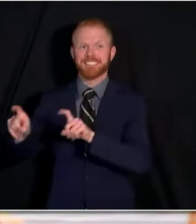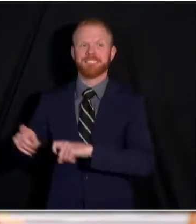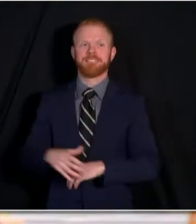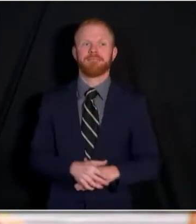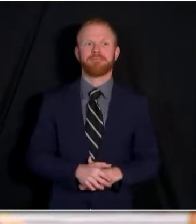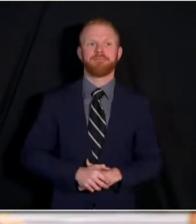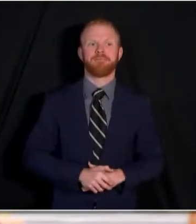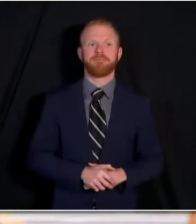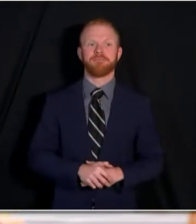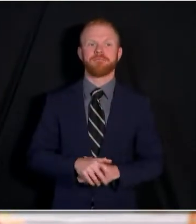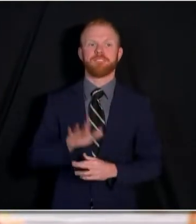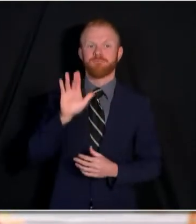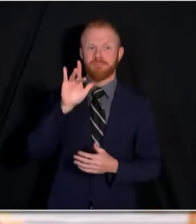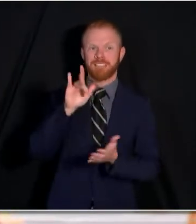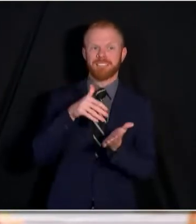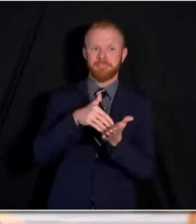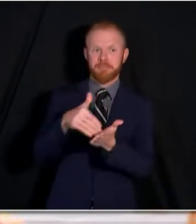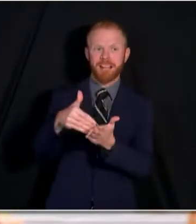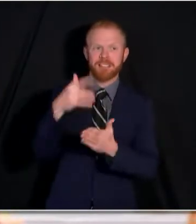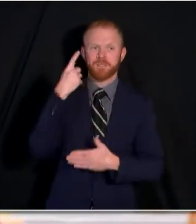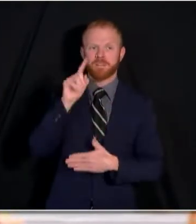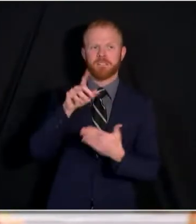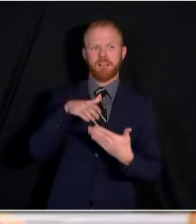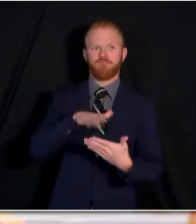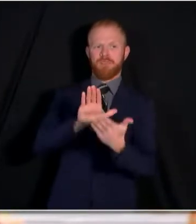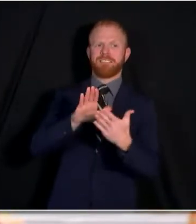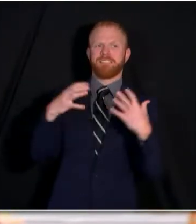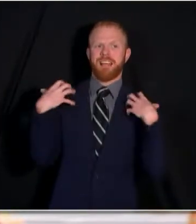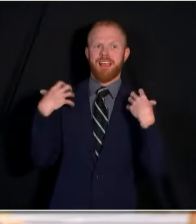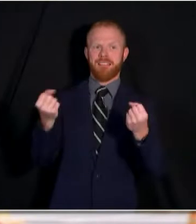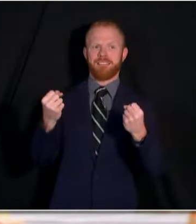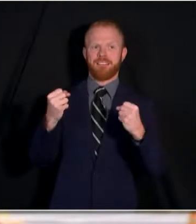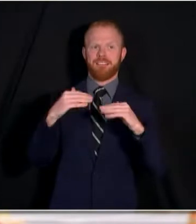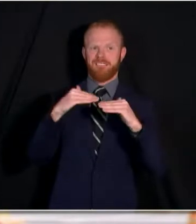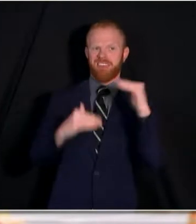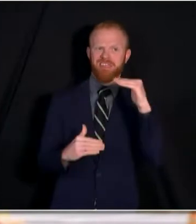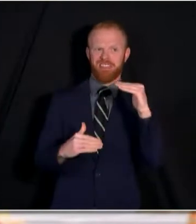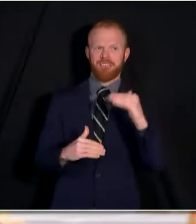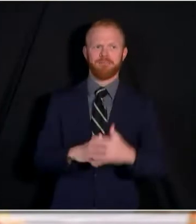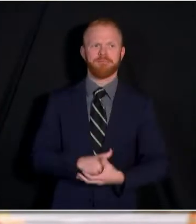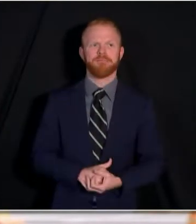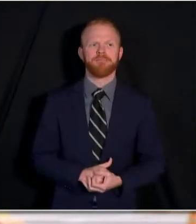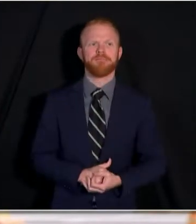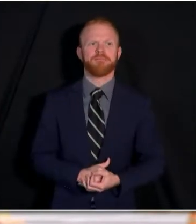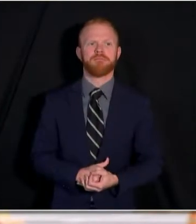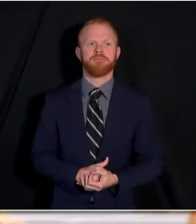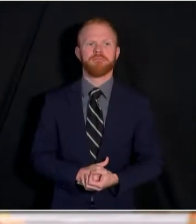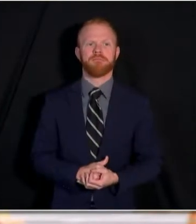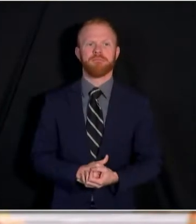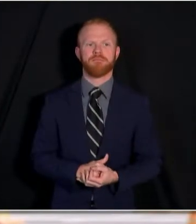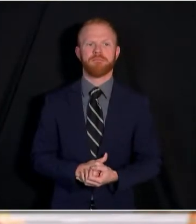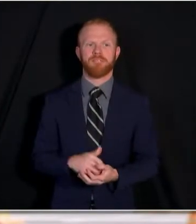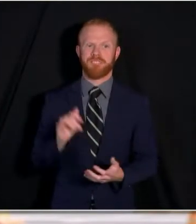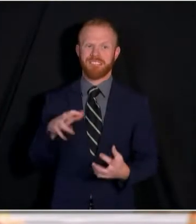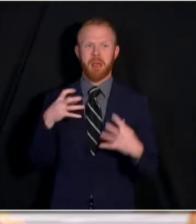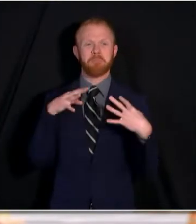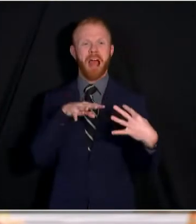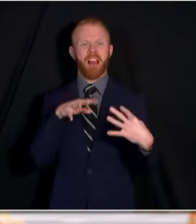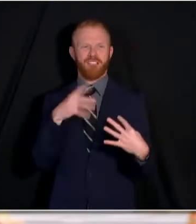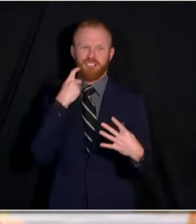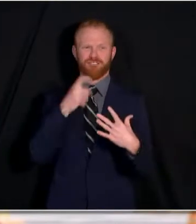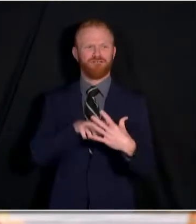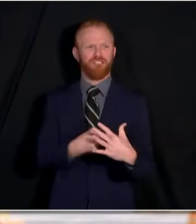$25 billion to address health disparities. So this is just the beginning of this battle. because with only